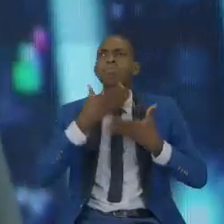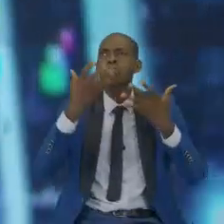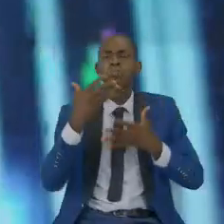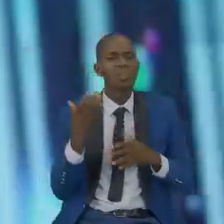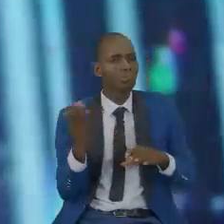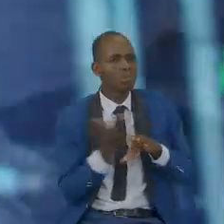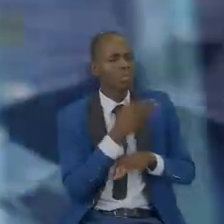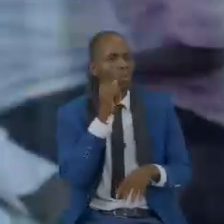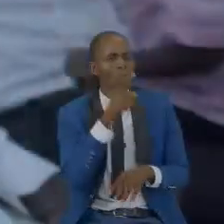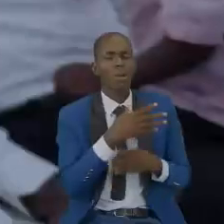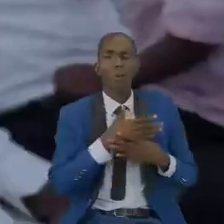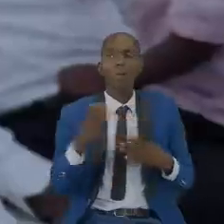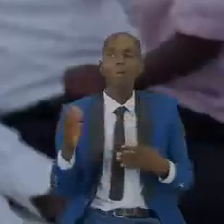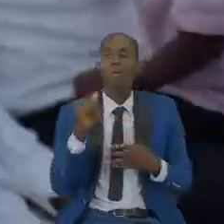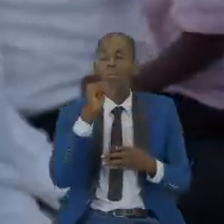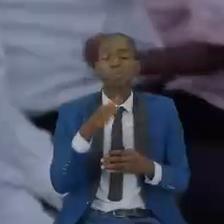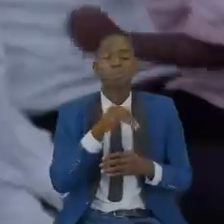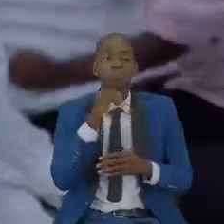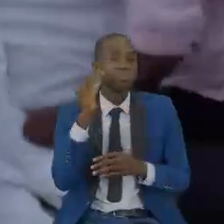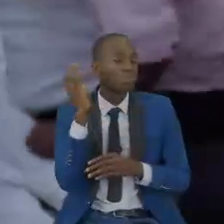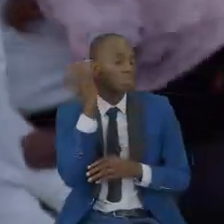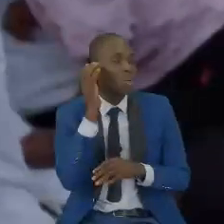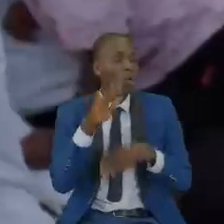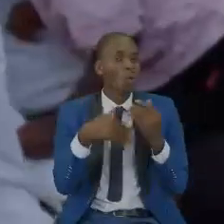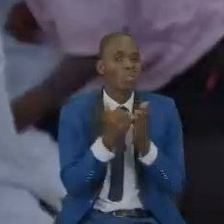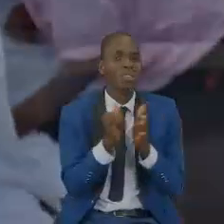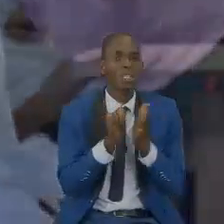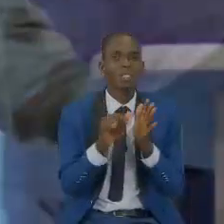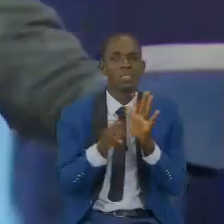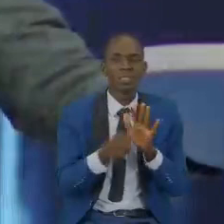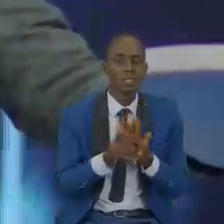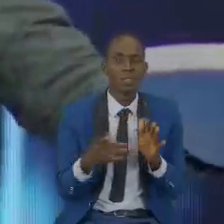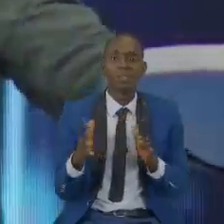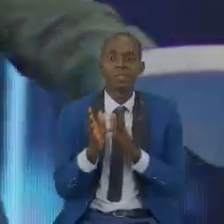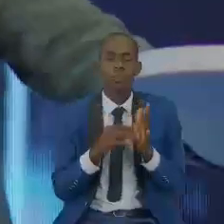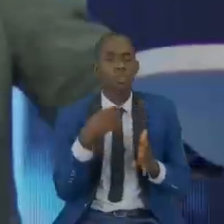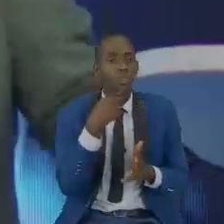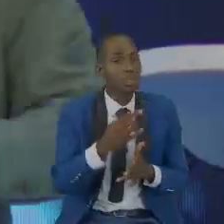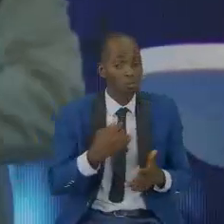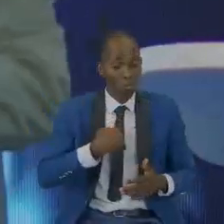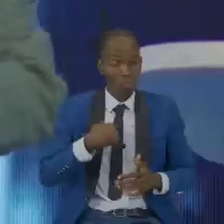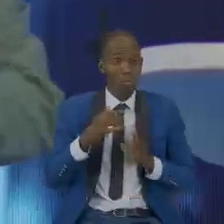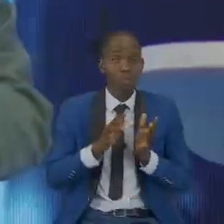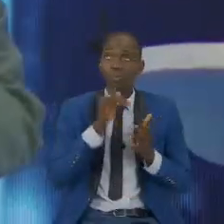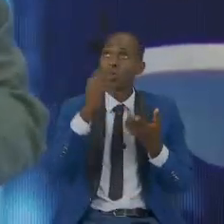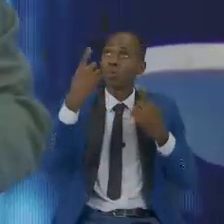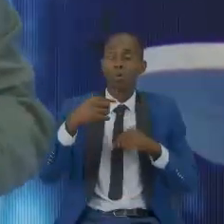not sent but to the sheep of the house of Israel. Negative, apparently. But now,